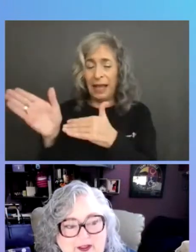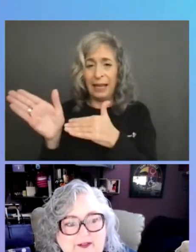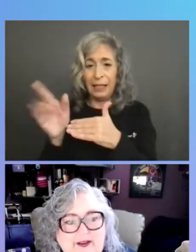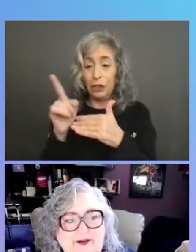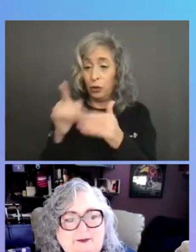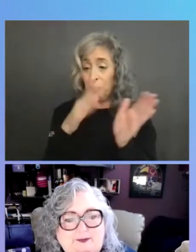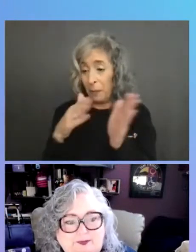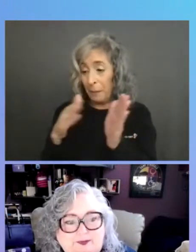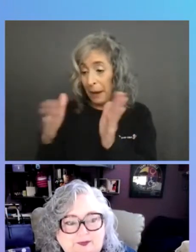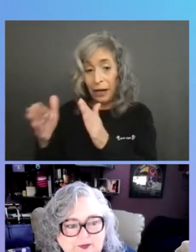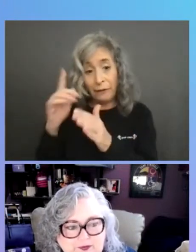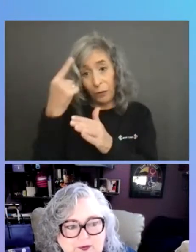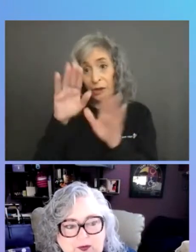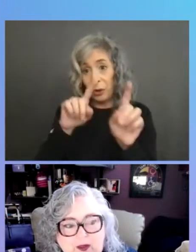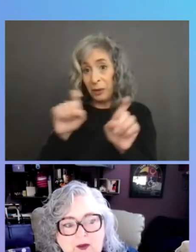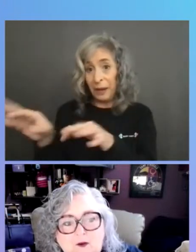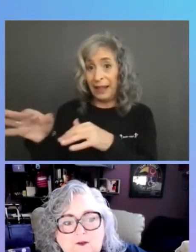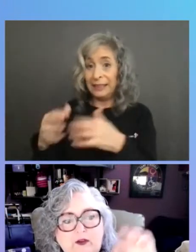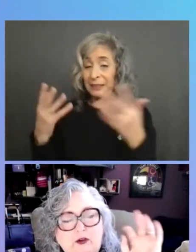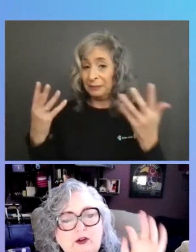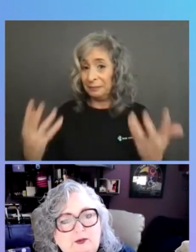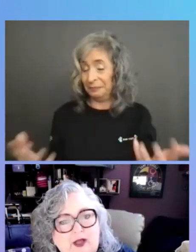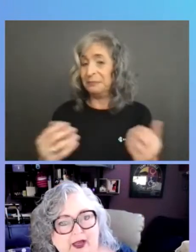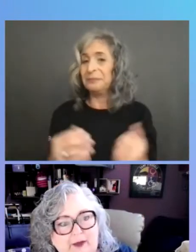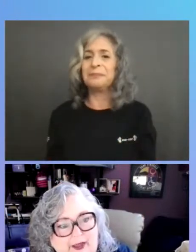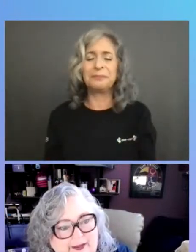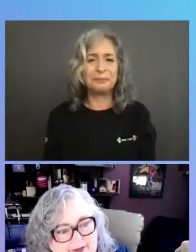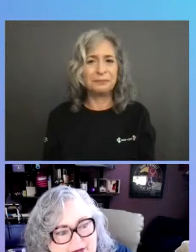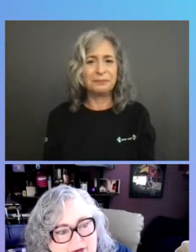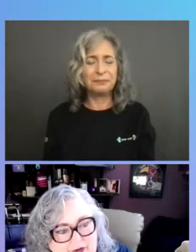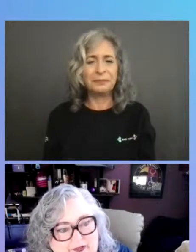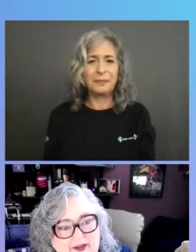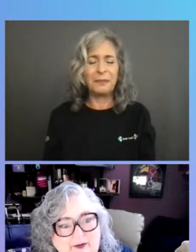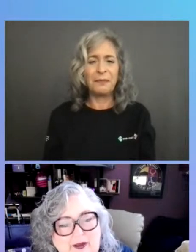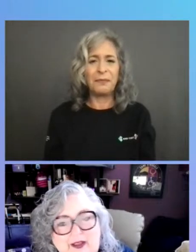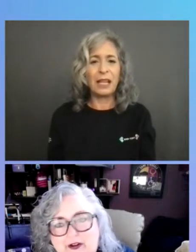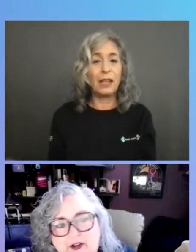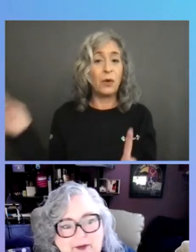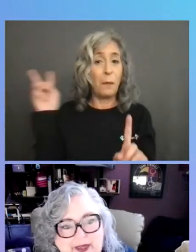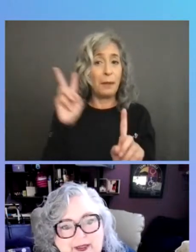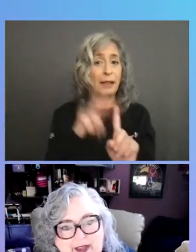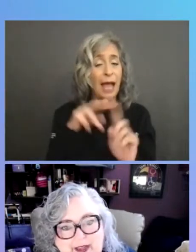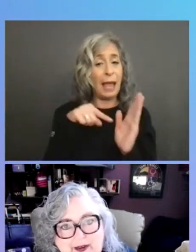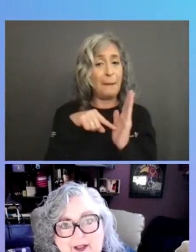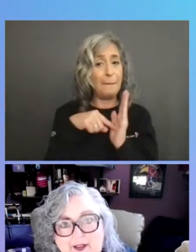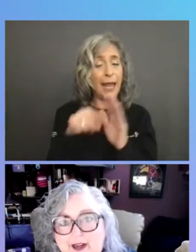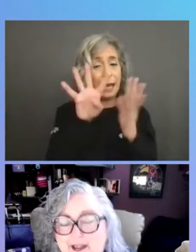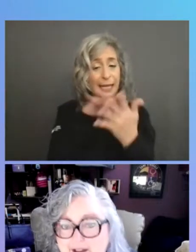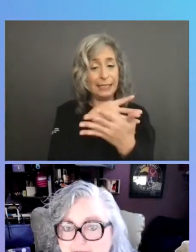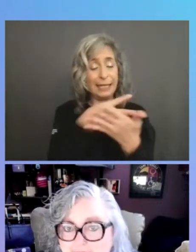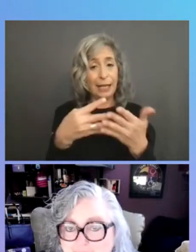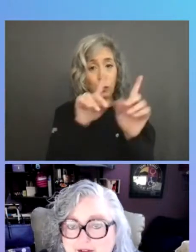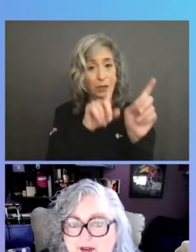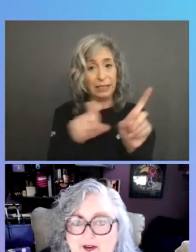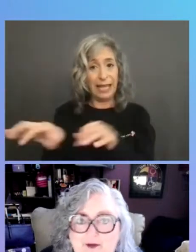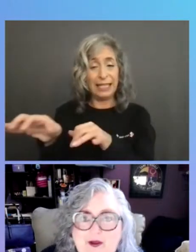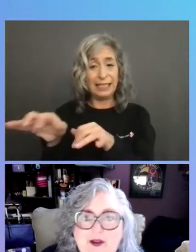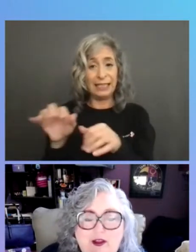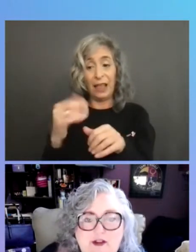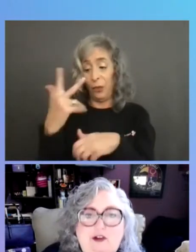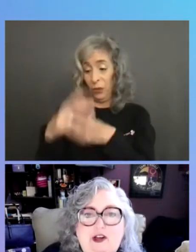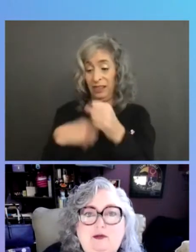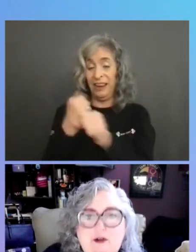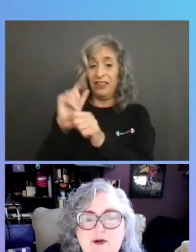prepared for the exam. You're going to apply, pay, and schedule your exam, and then you're going to maintain. And then ideally in 3 years'